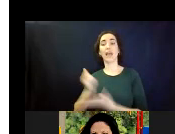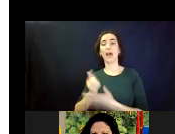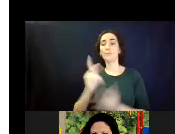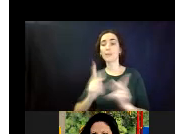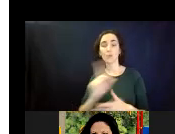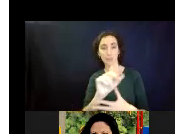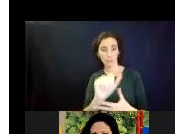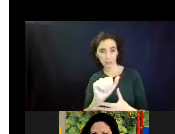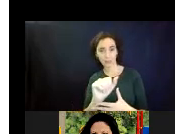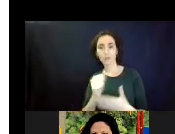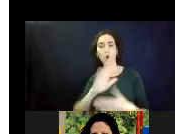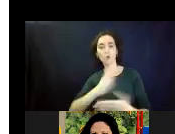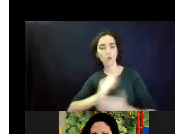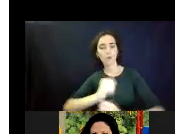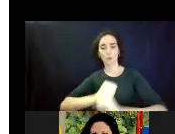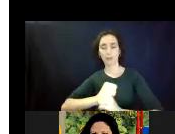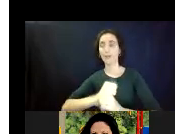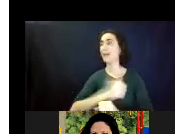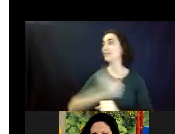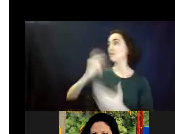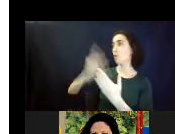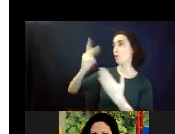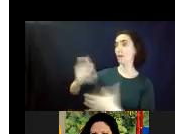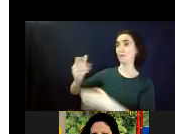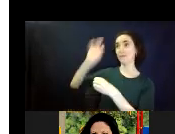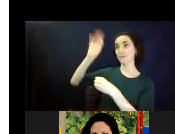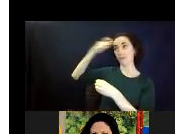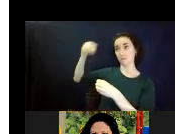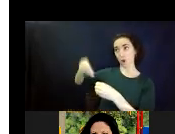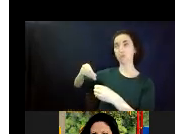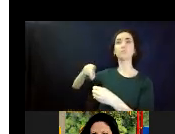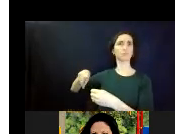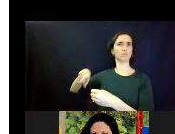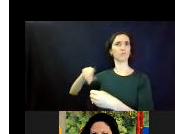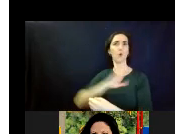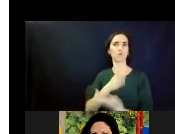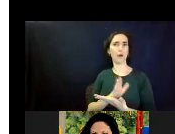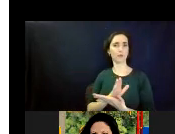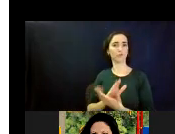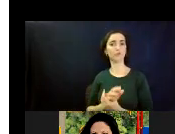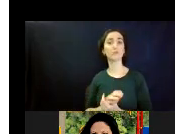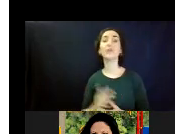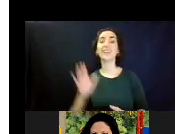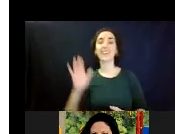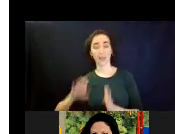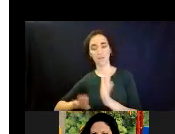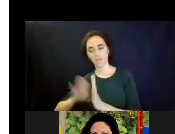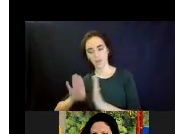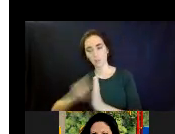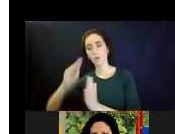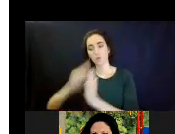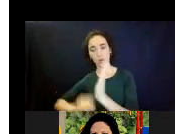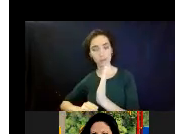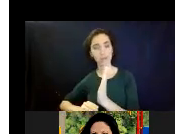any program receiving federal funds. Despite being developed and written, 4 years